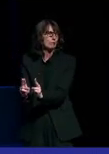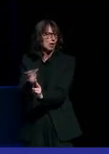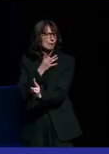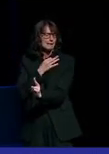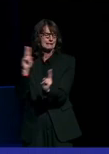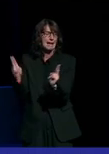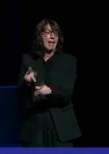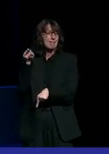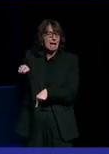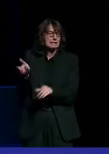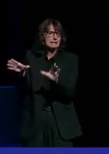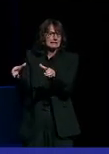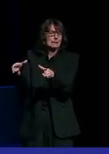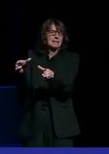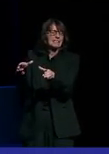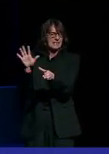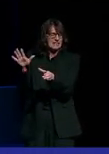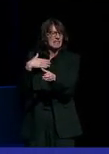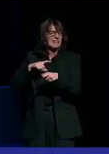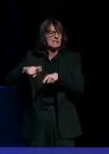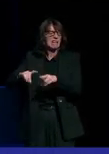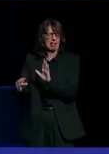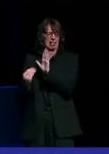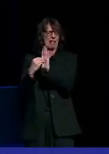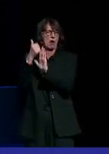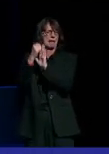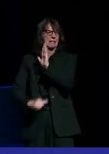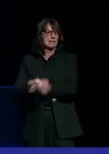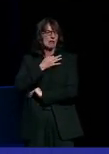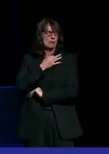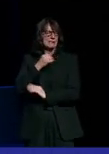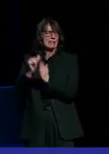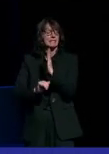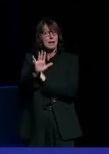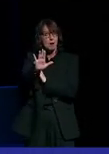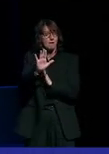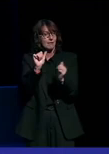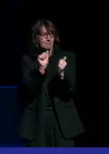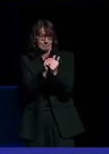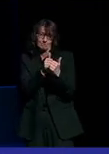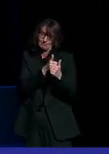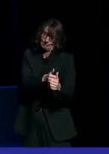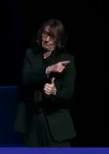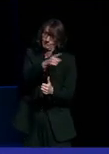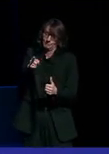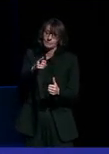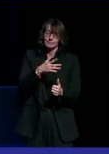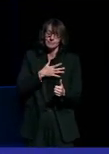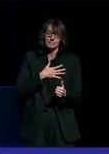That's a species I'd be happy to see remain on the endangered list, because I stand shoulder to shoulder with you, my friends. Like